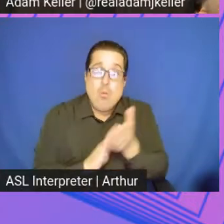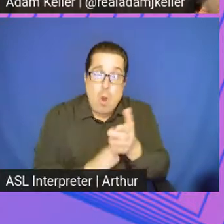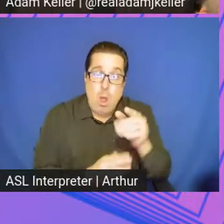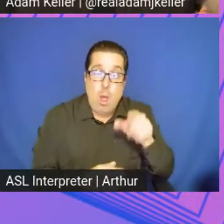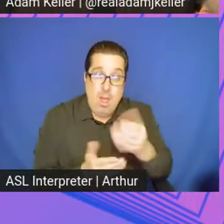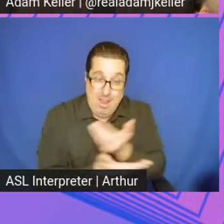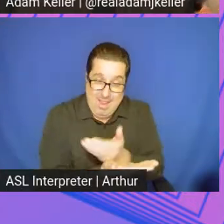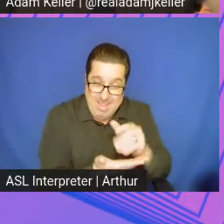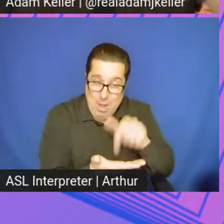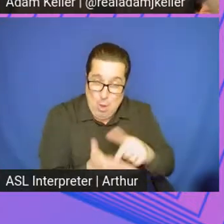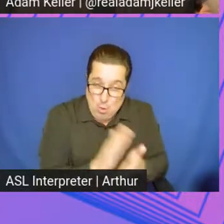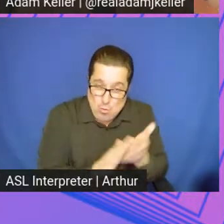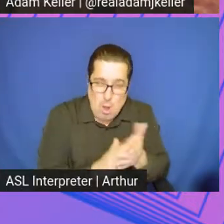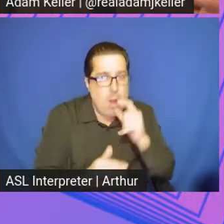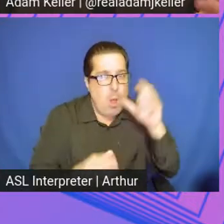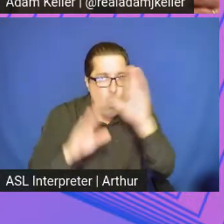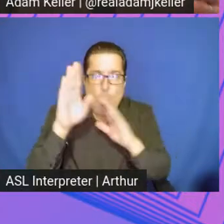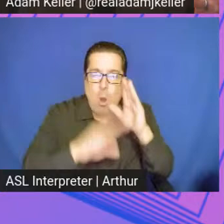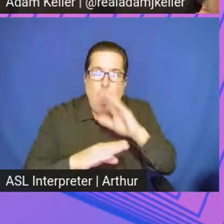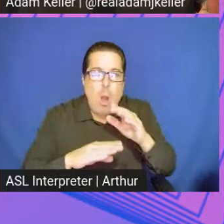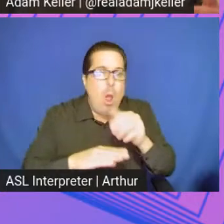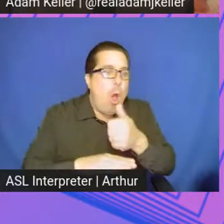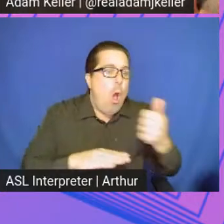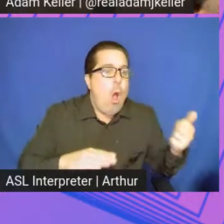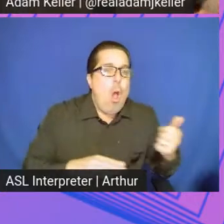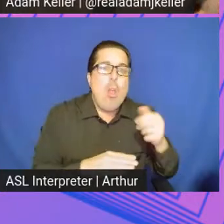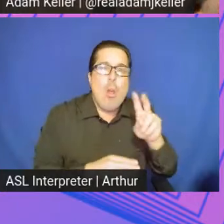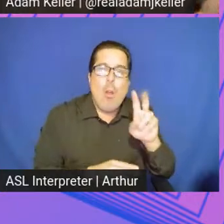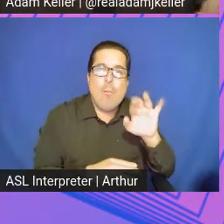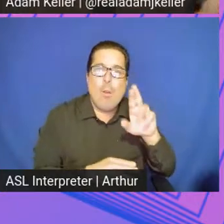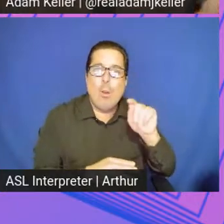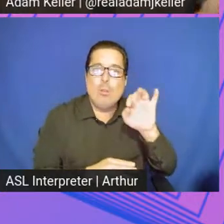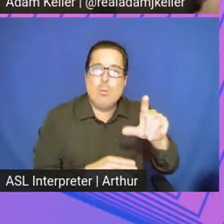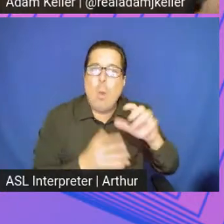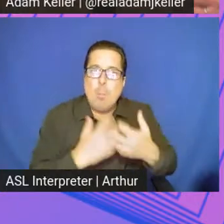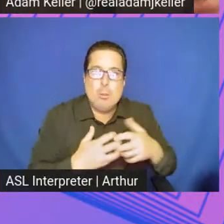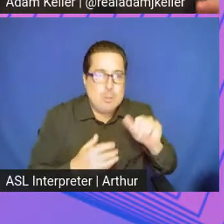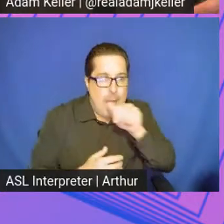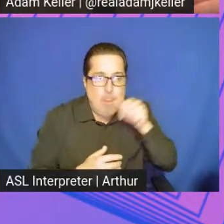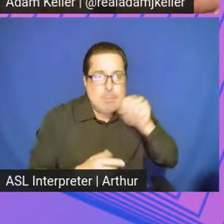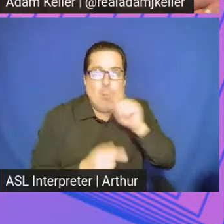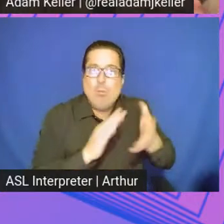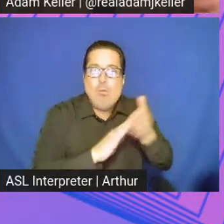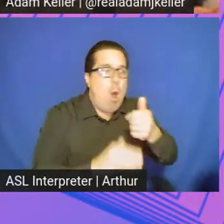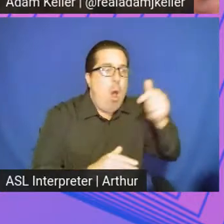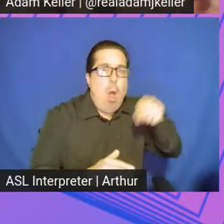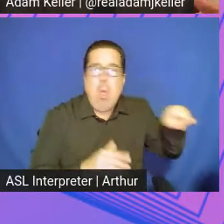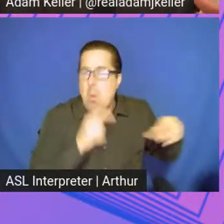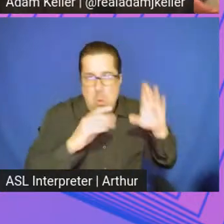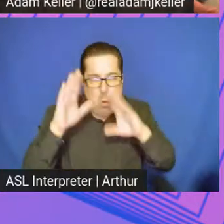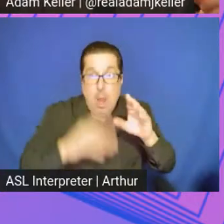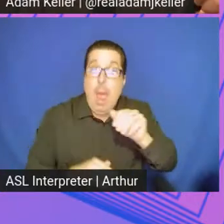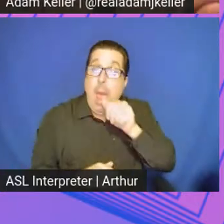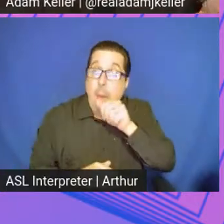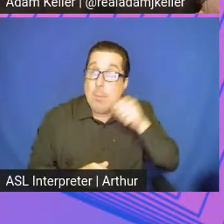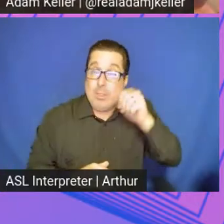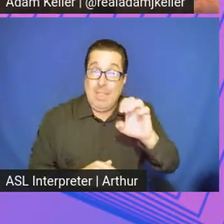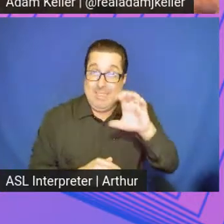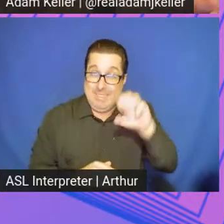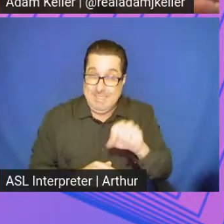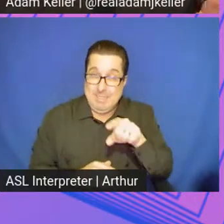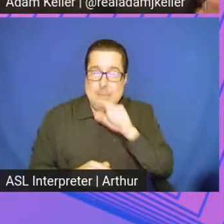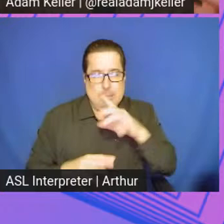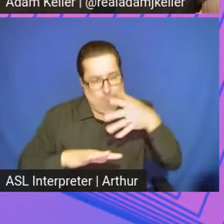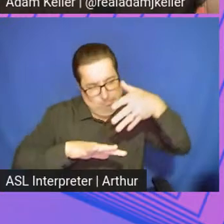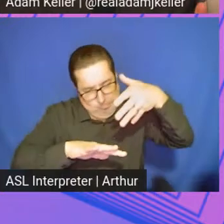about the underlying virtual machines that your containers are running on. And Amazon ECS is deeply integrated with